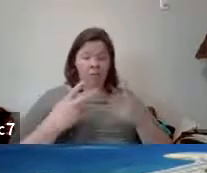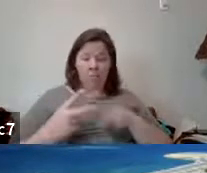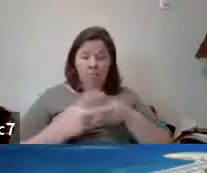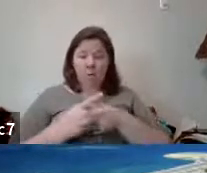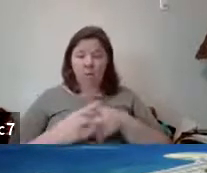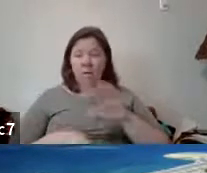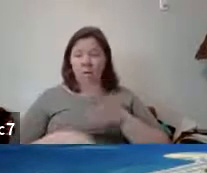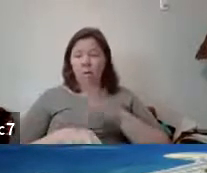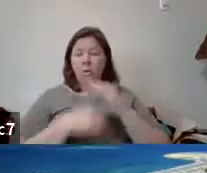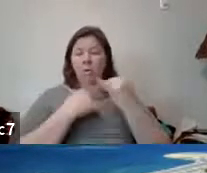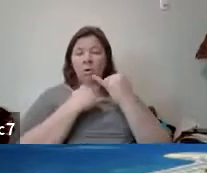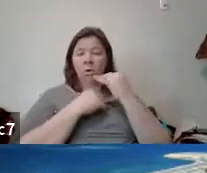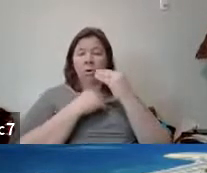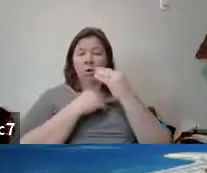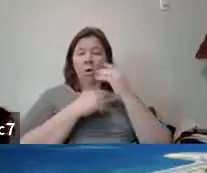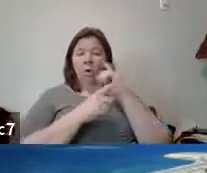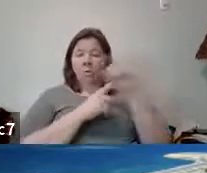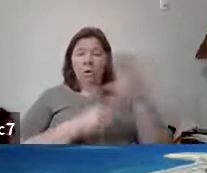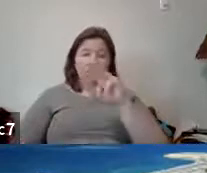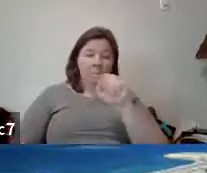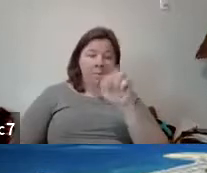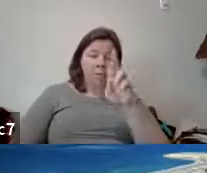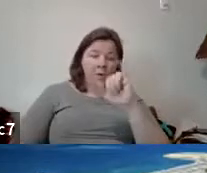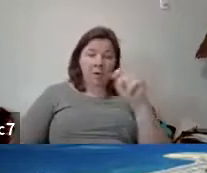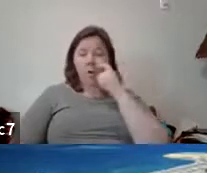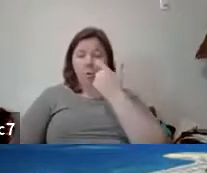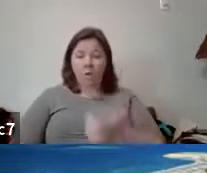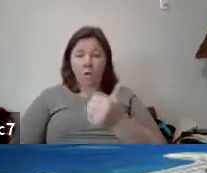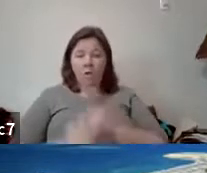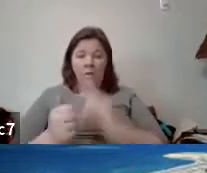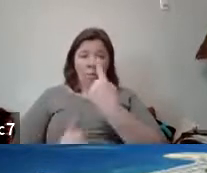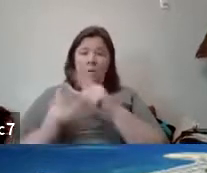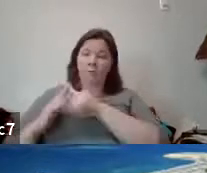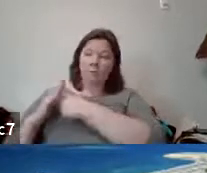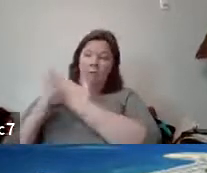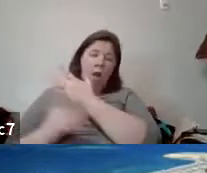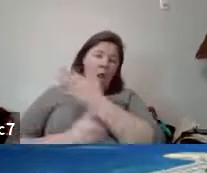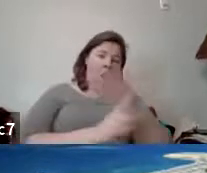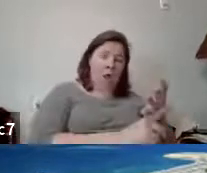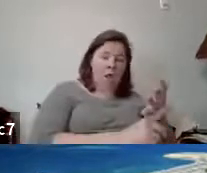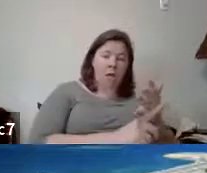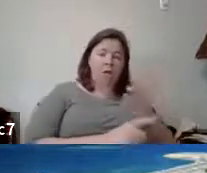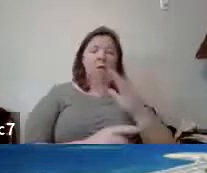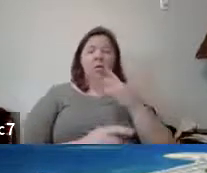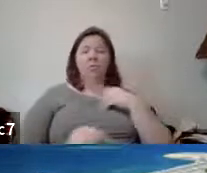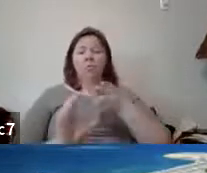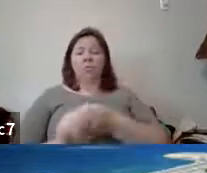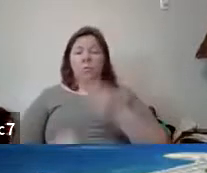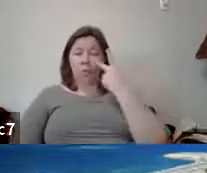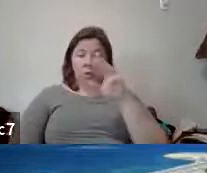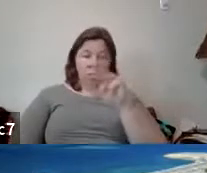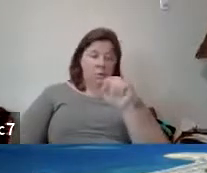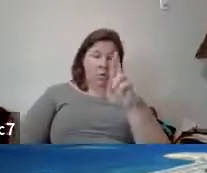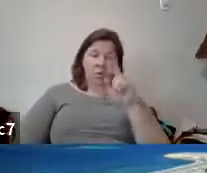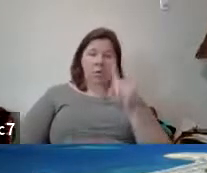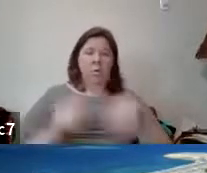cause. Marina is a perfect example of that. Marina watched every single webinar from the beginning when she got in. Look at Marina now. She can't